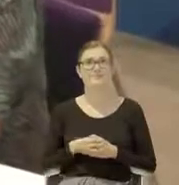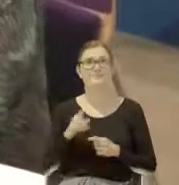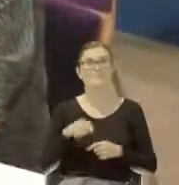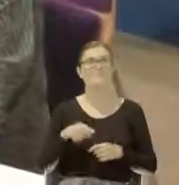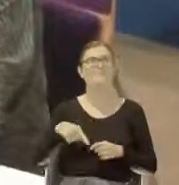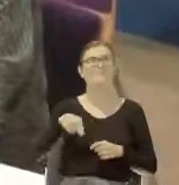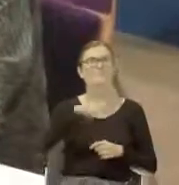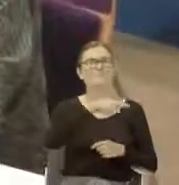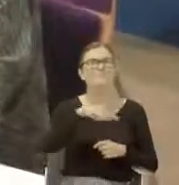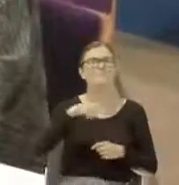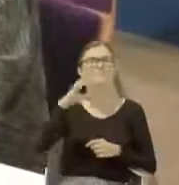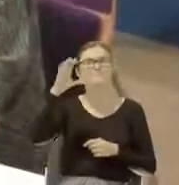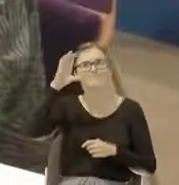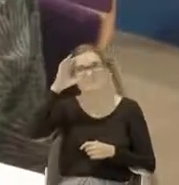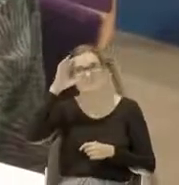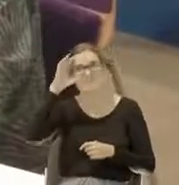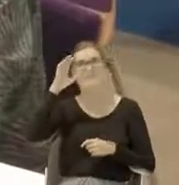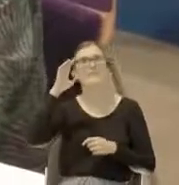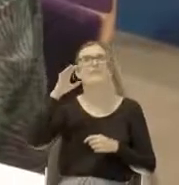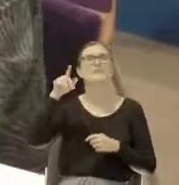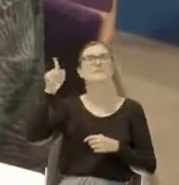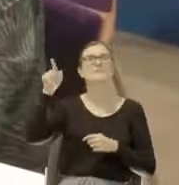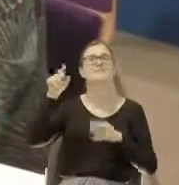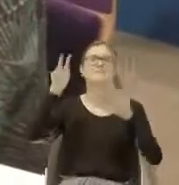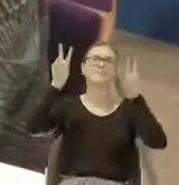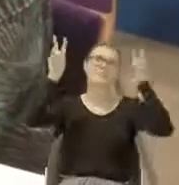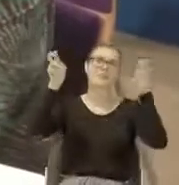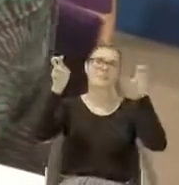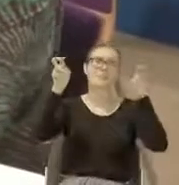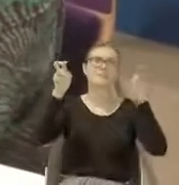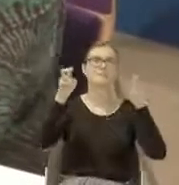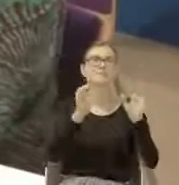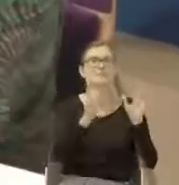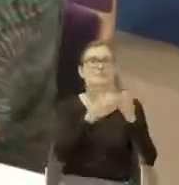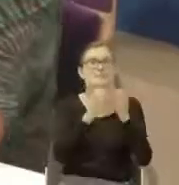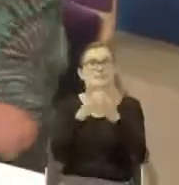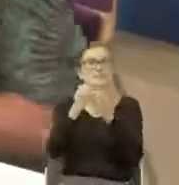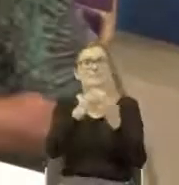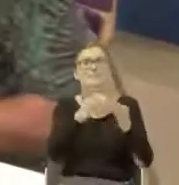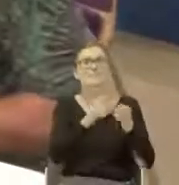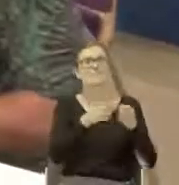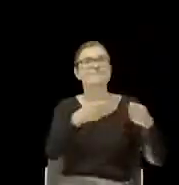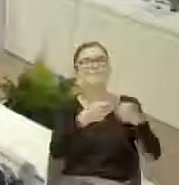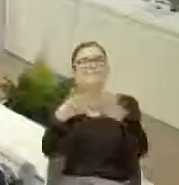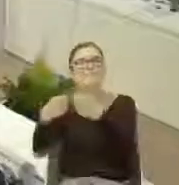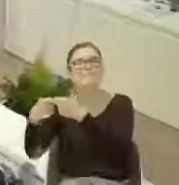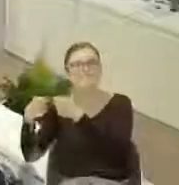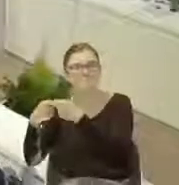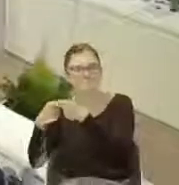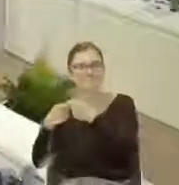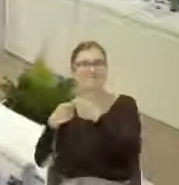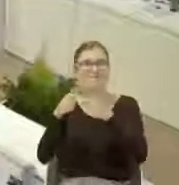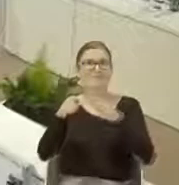I'd like to invite Flora Maboa-Boltman, SELGA Deputy President, to add to the conversation.